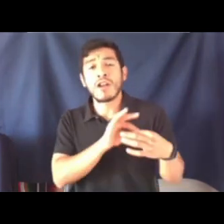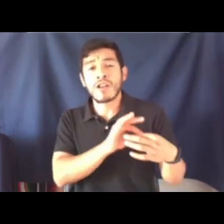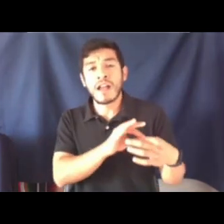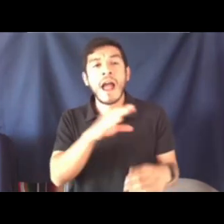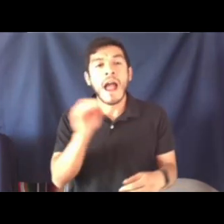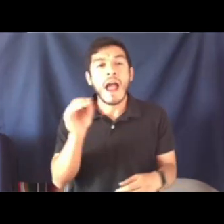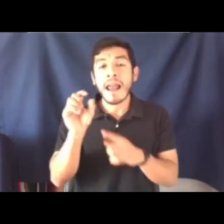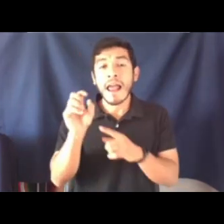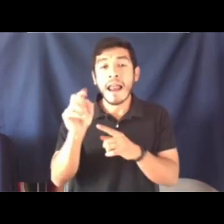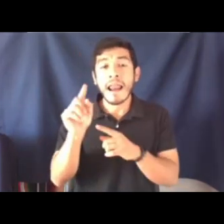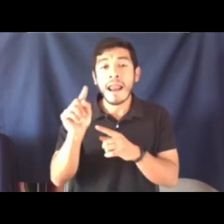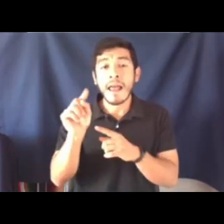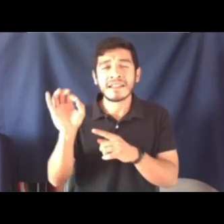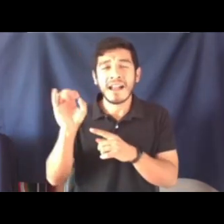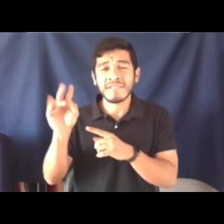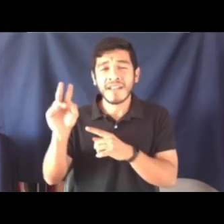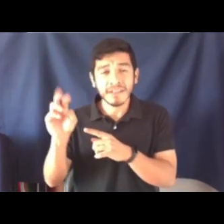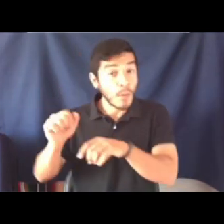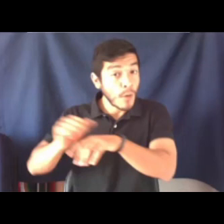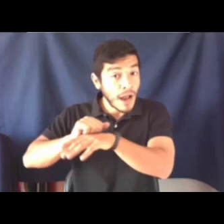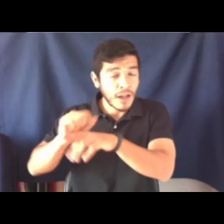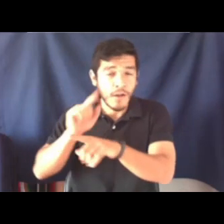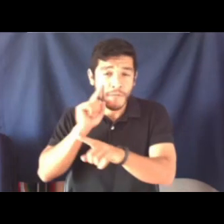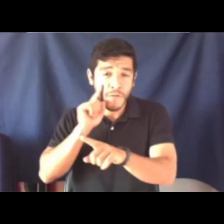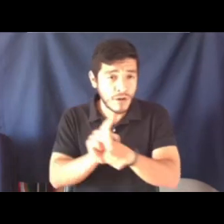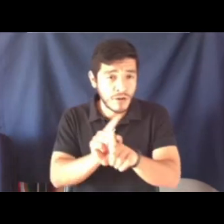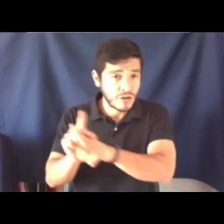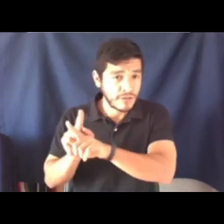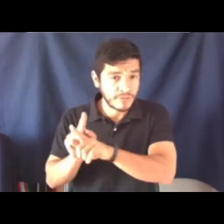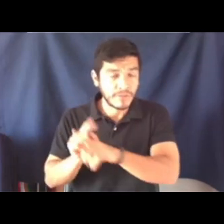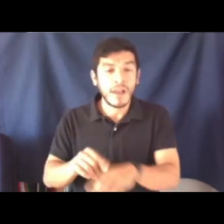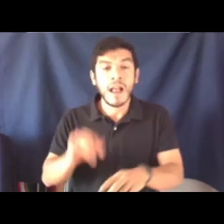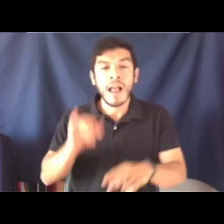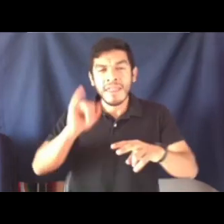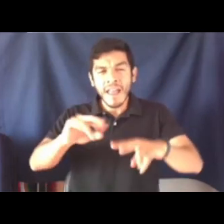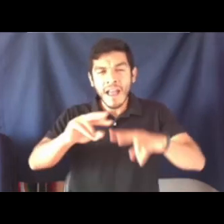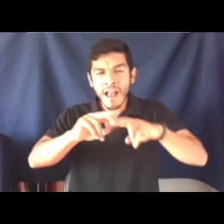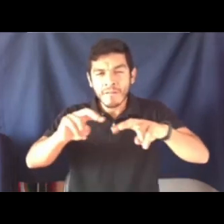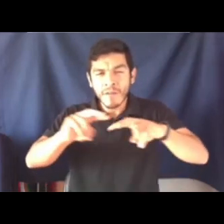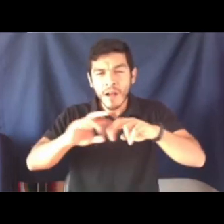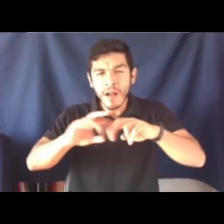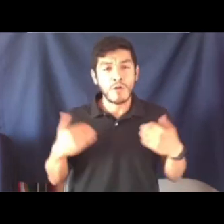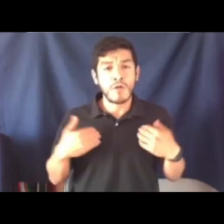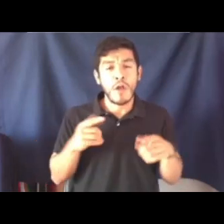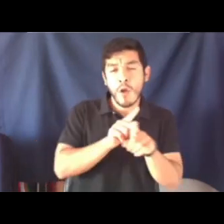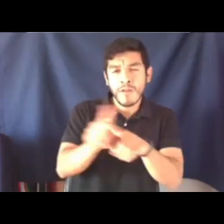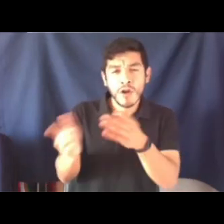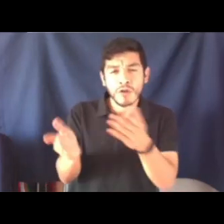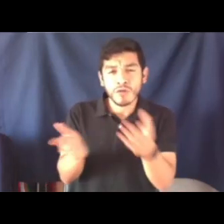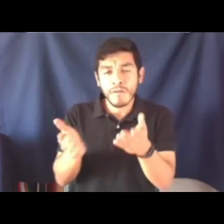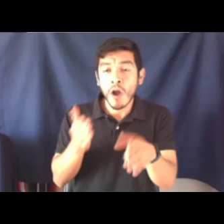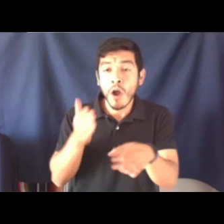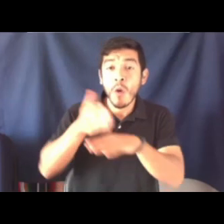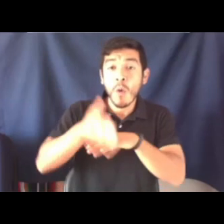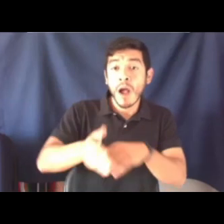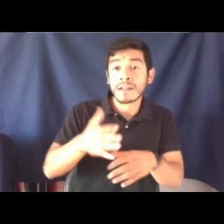relationship. This is a study on America's mentoring experiences. The examination of youth mentoring services across America is